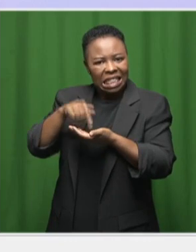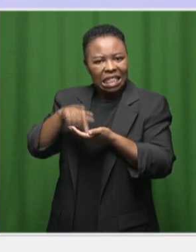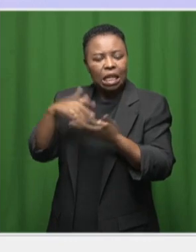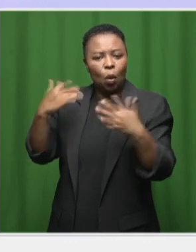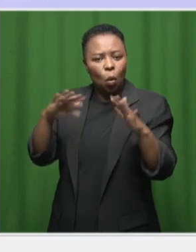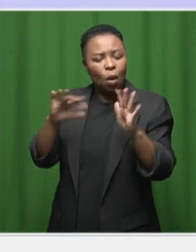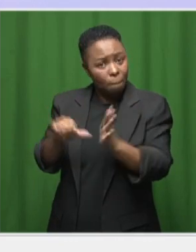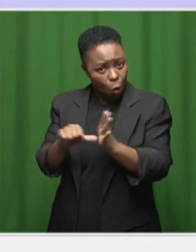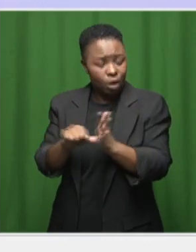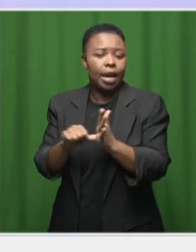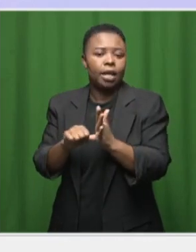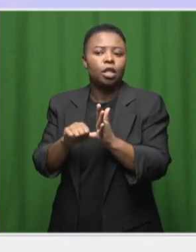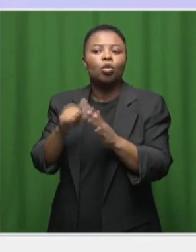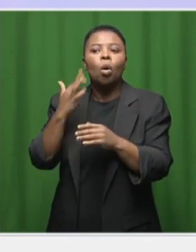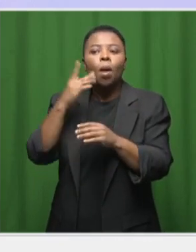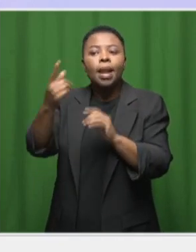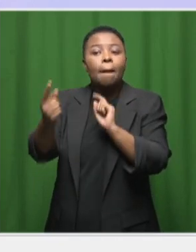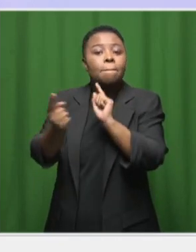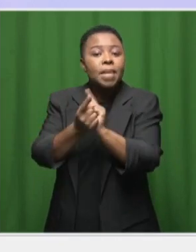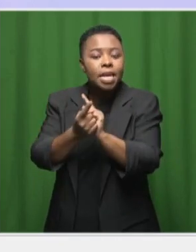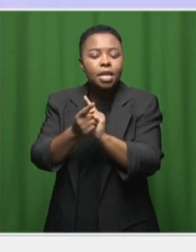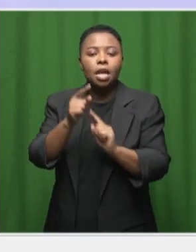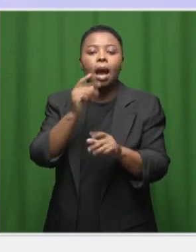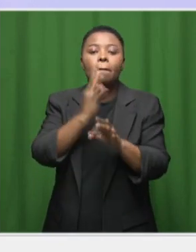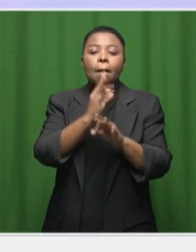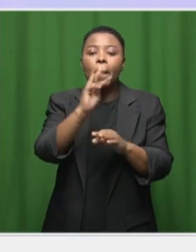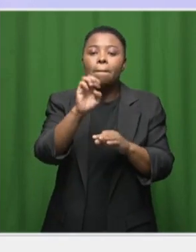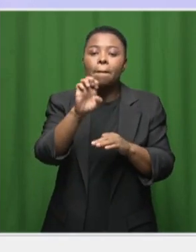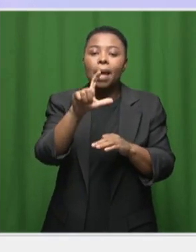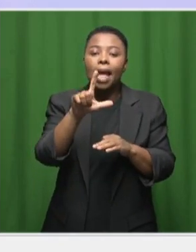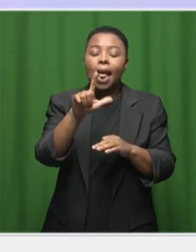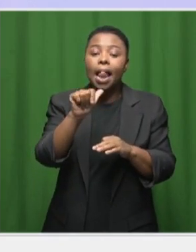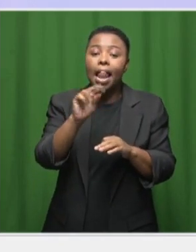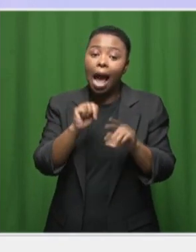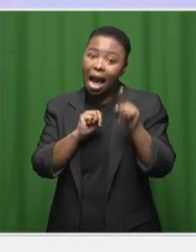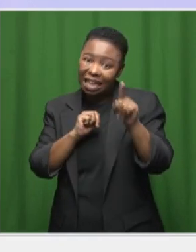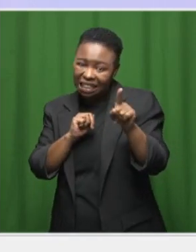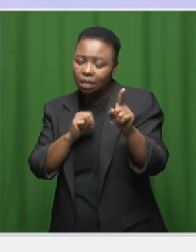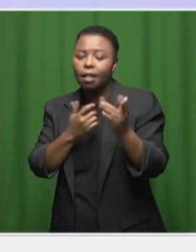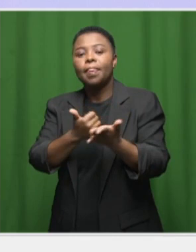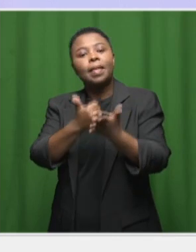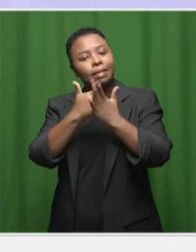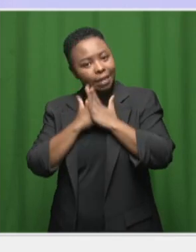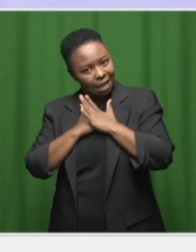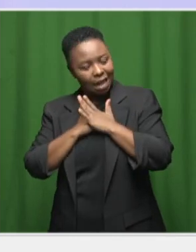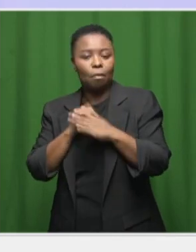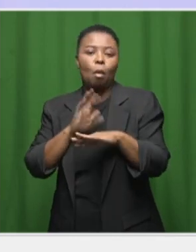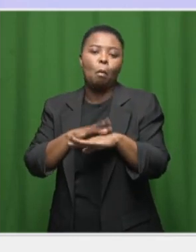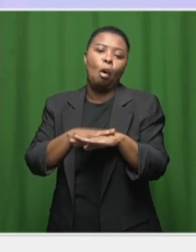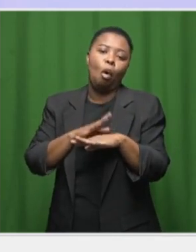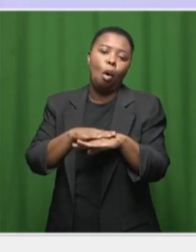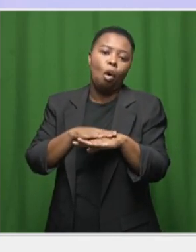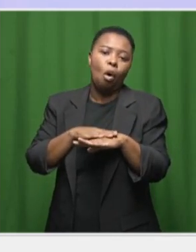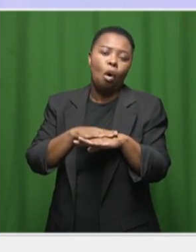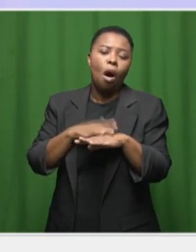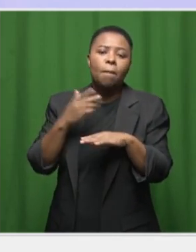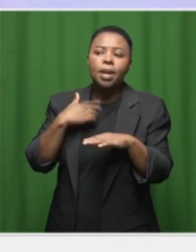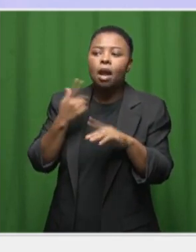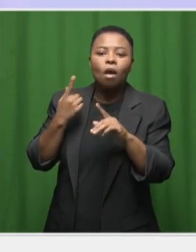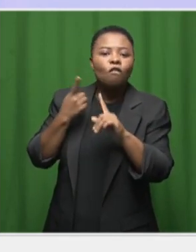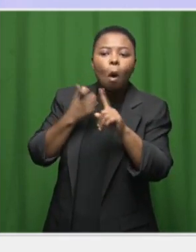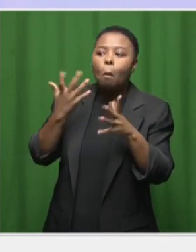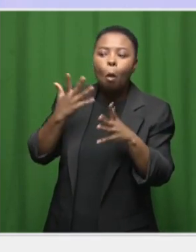So meeting him and Ubabu Memela, they've assisted me to kind of being aware of where we're coming